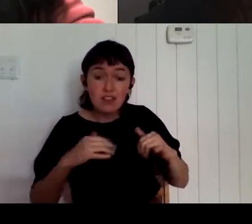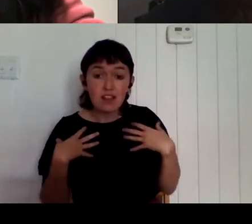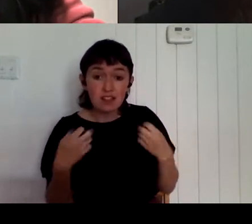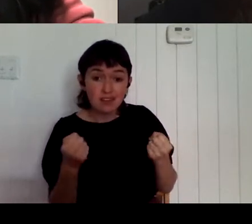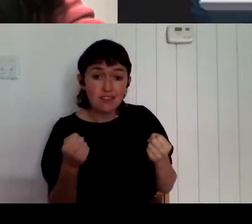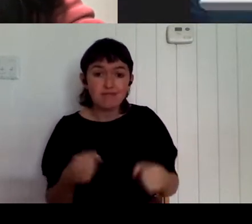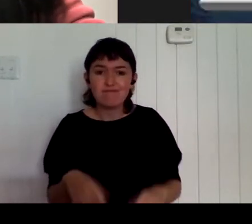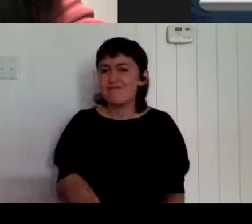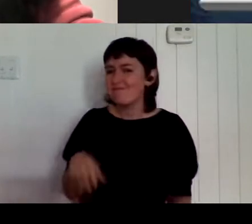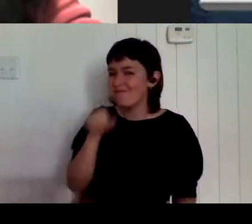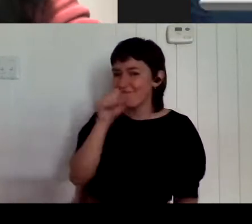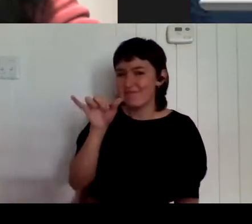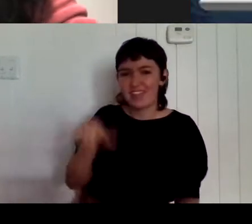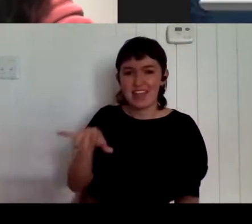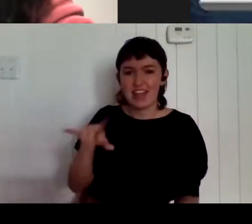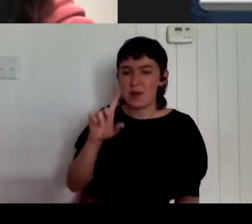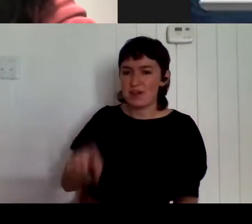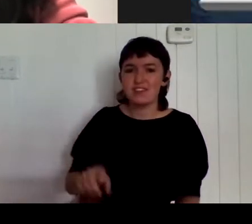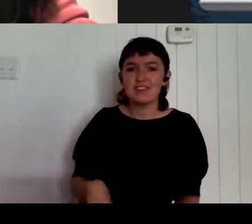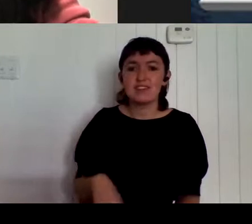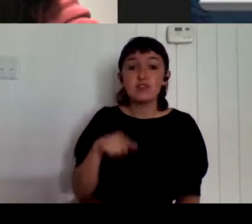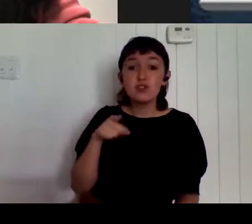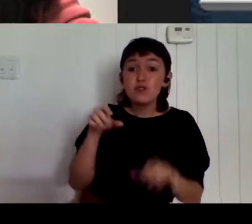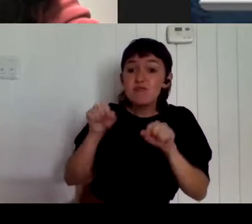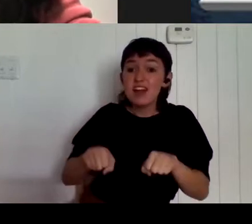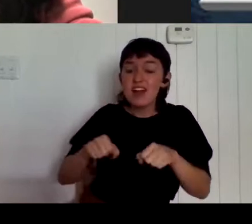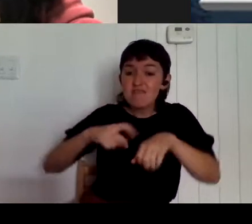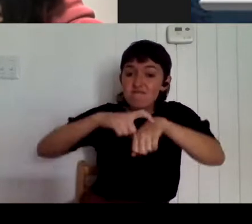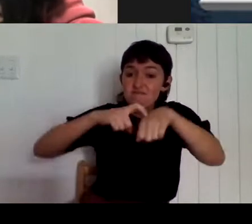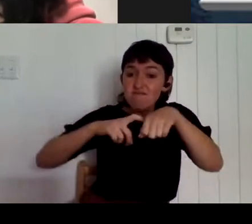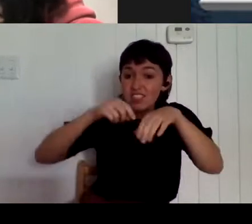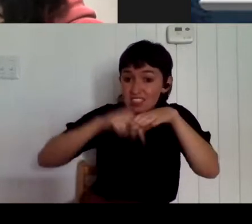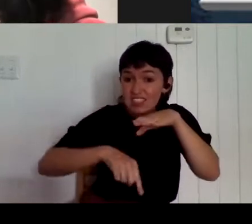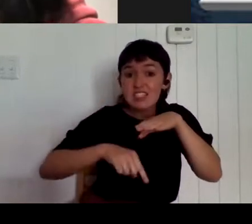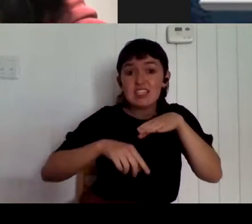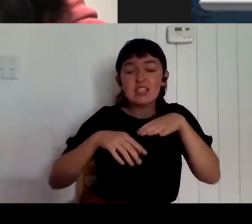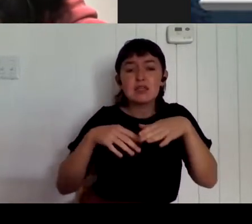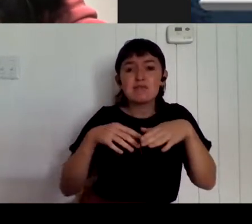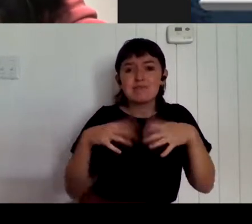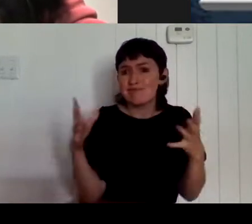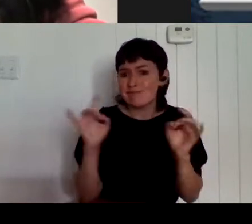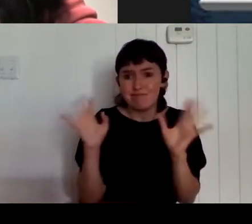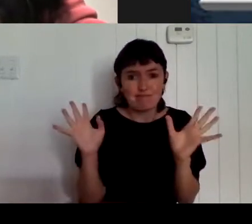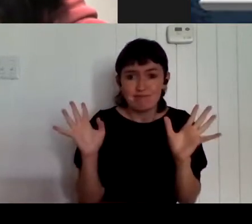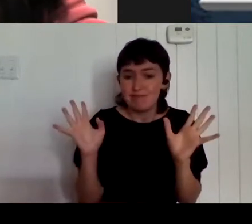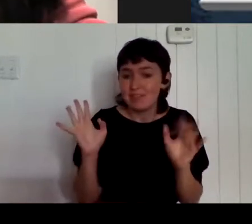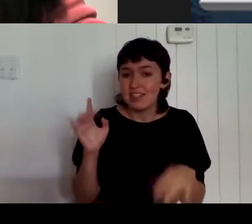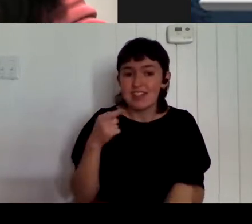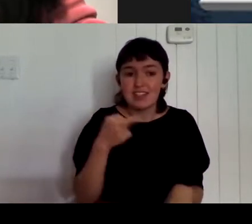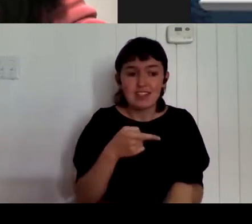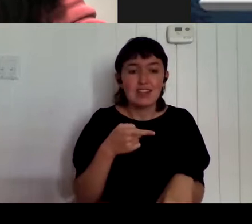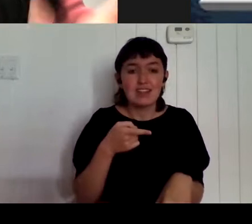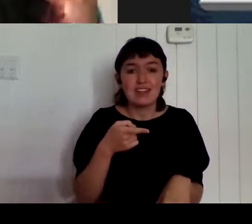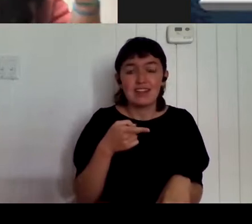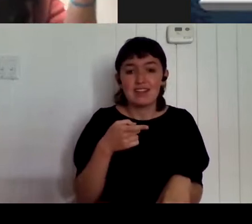You can do a ton to a jellyfish. It's terrible. How awful